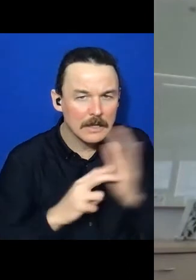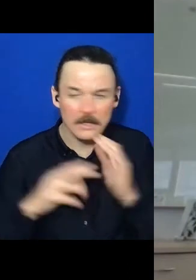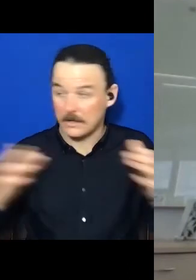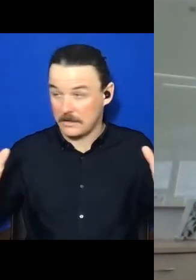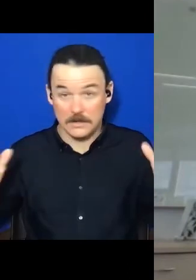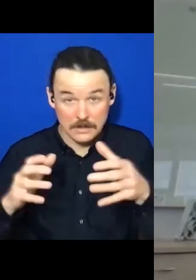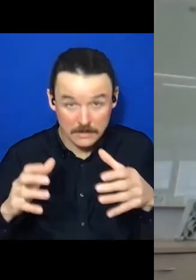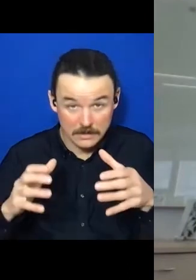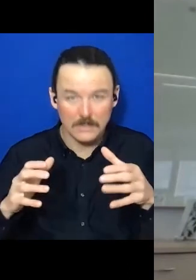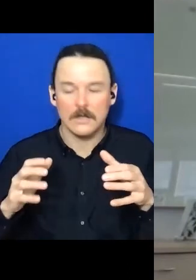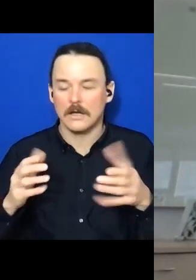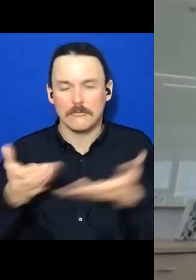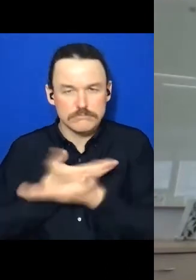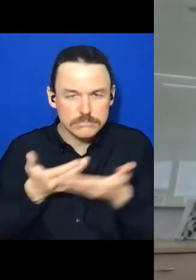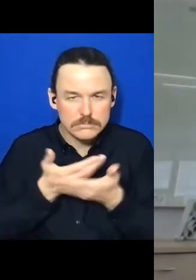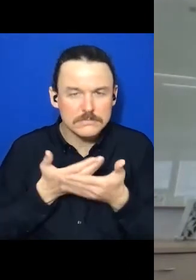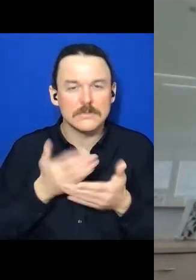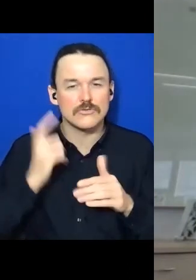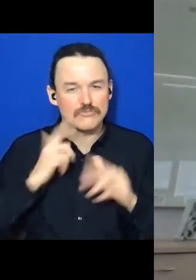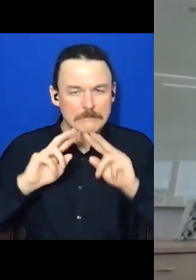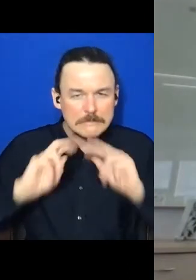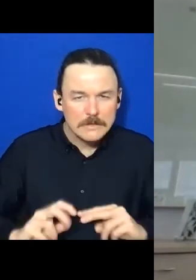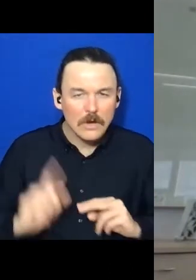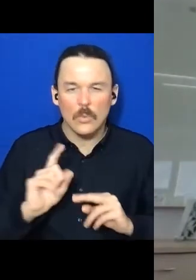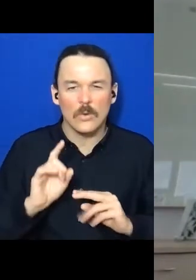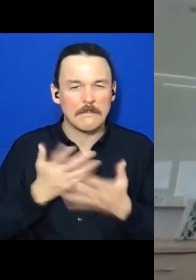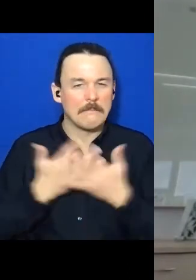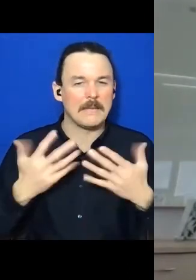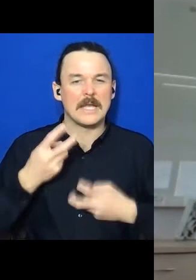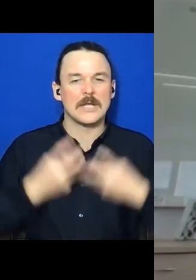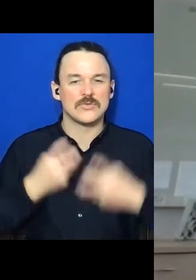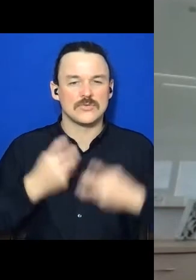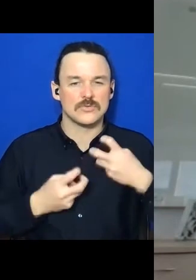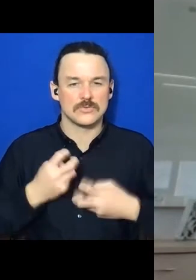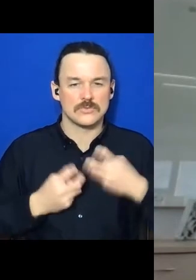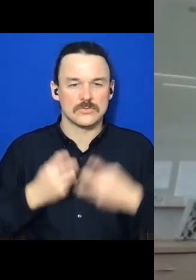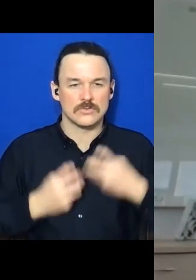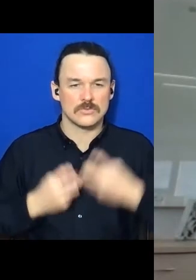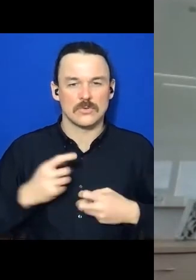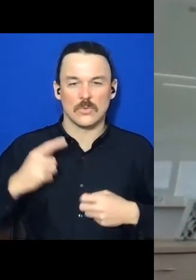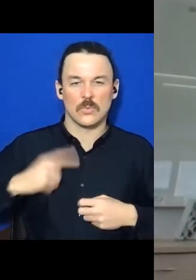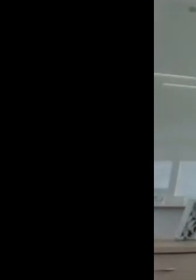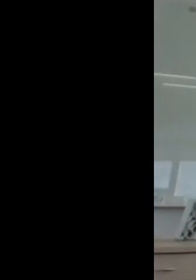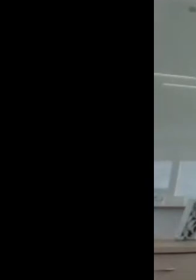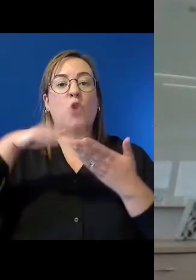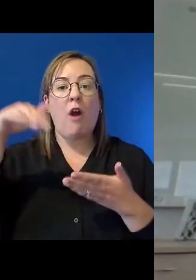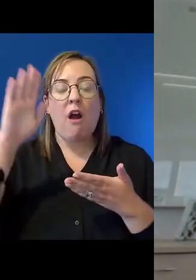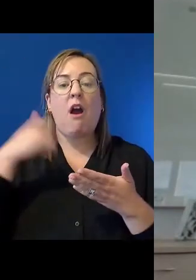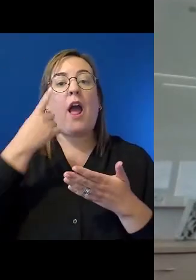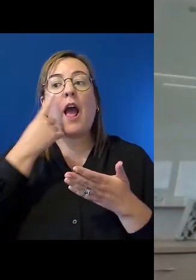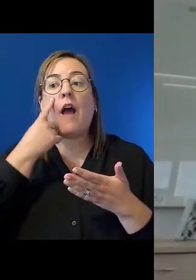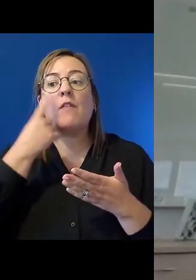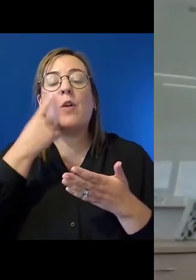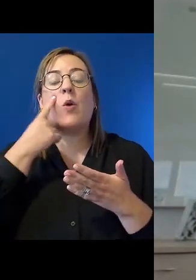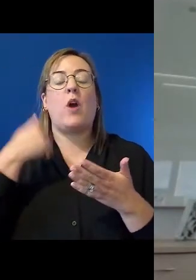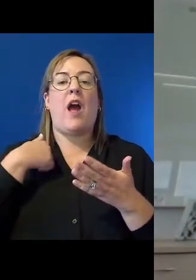at that time, looking at why the youth population was so high in the youth courts, looking at some of the adult